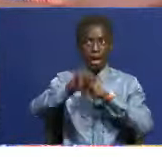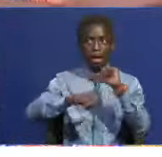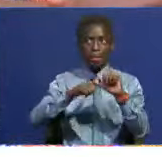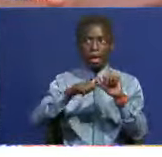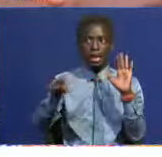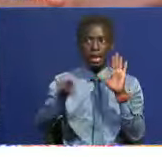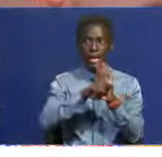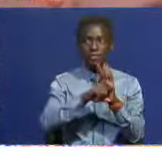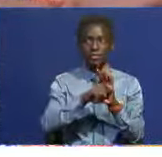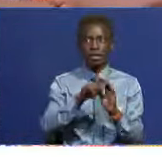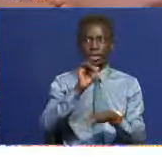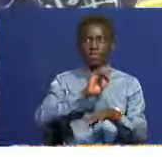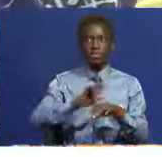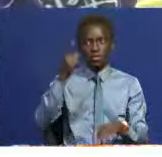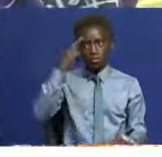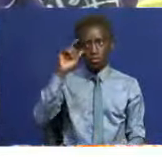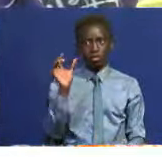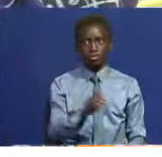of alcoholism.